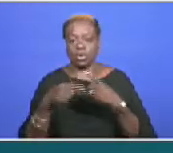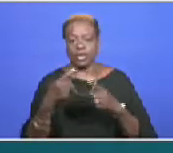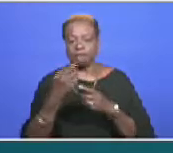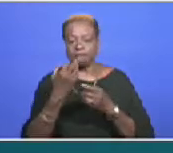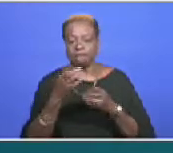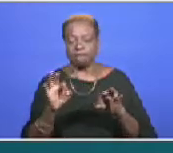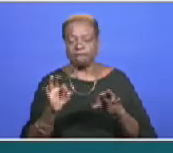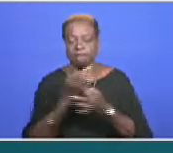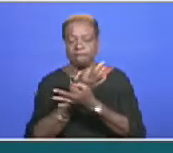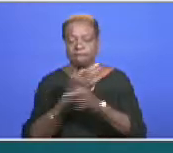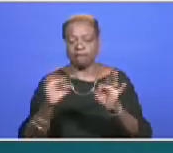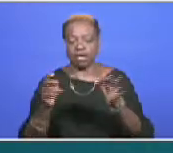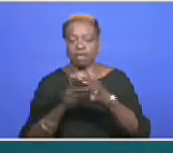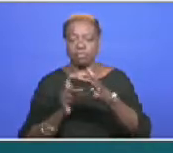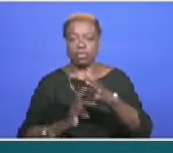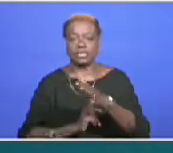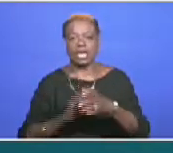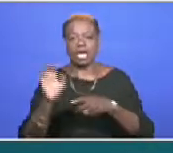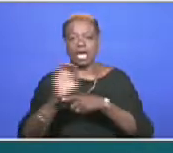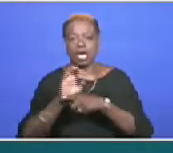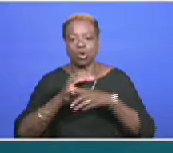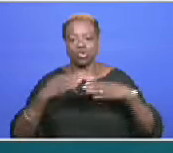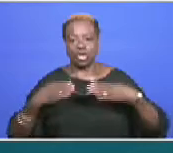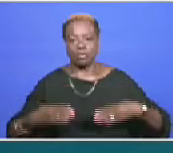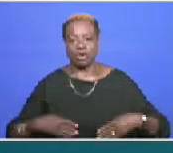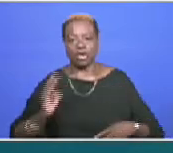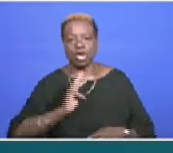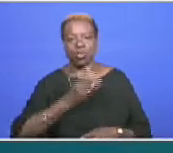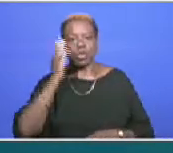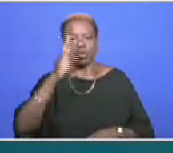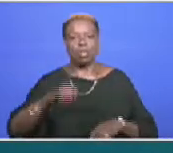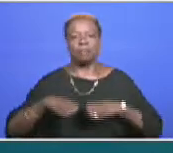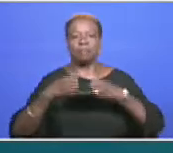as a coaching body, we're going to definitely put the best possible group